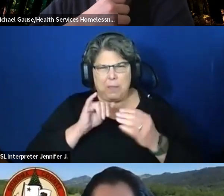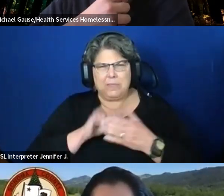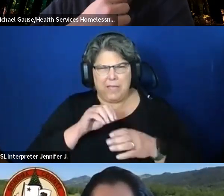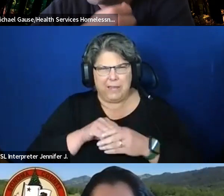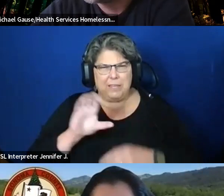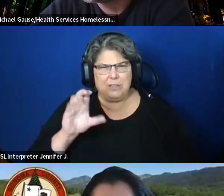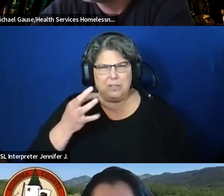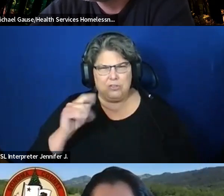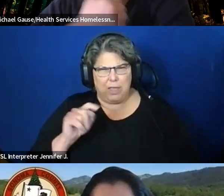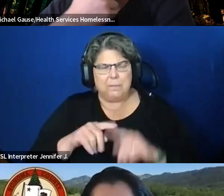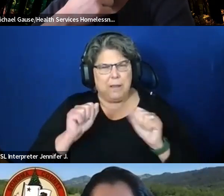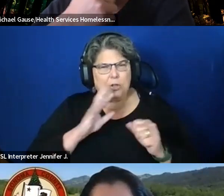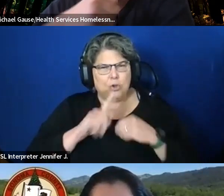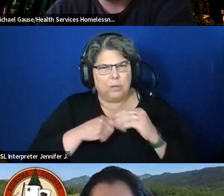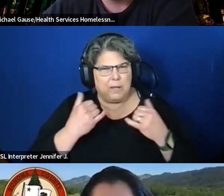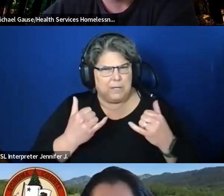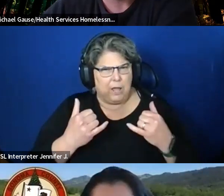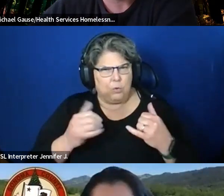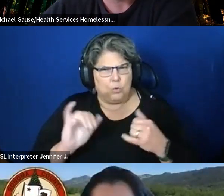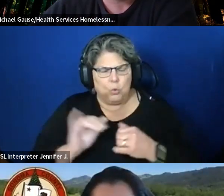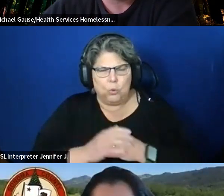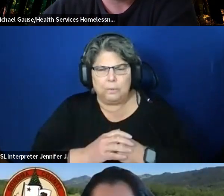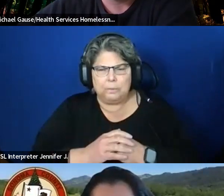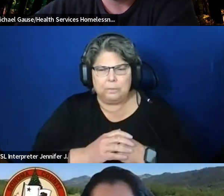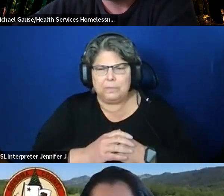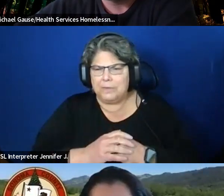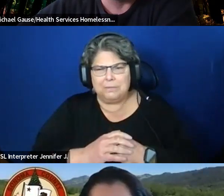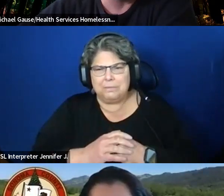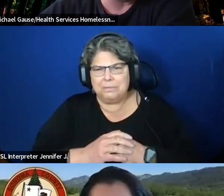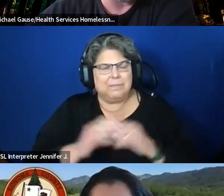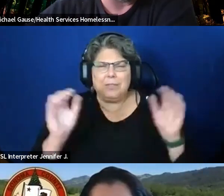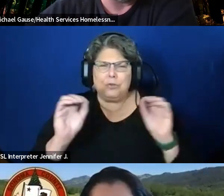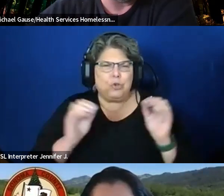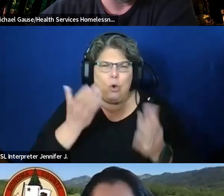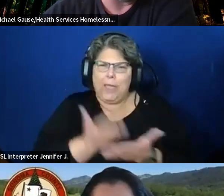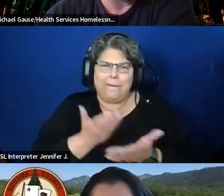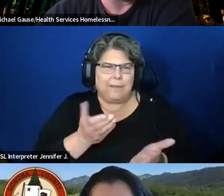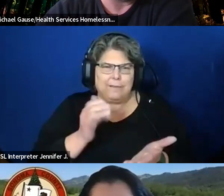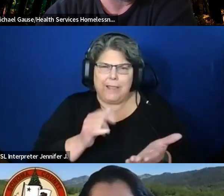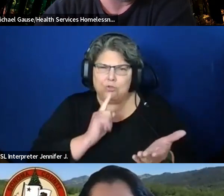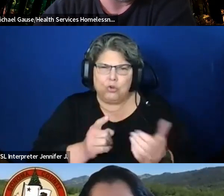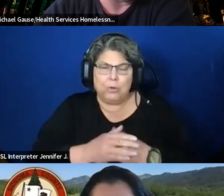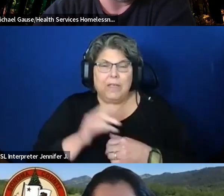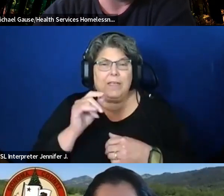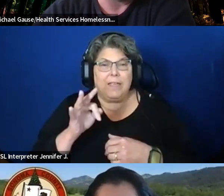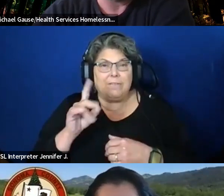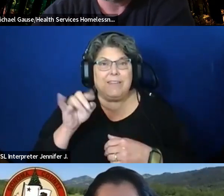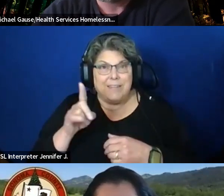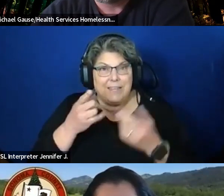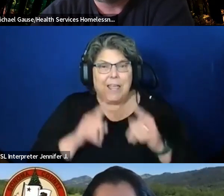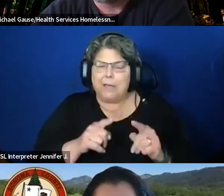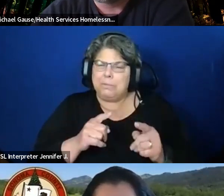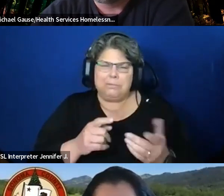can address that really quick too. Yeah, there's no evidence of that. If it has happened, it's probably a very rare